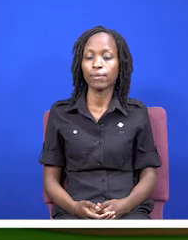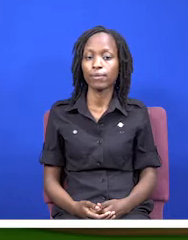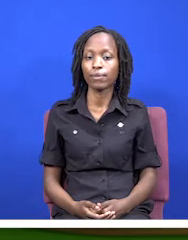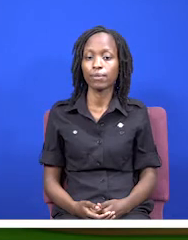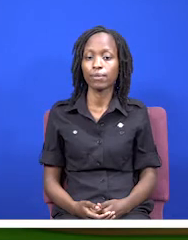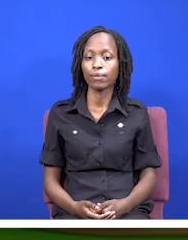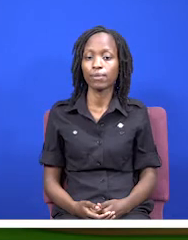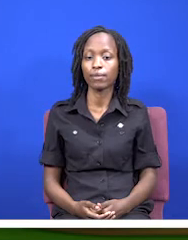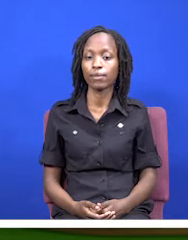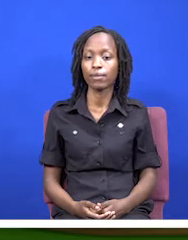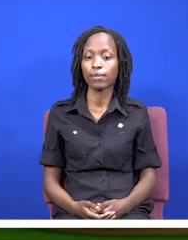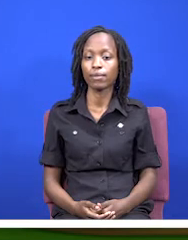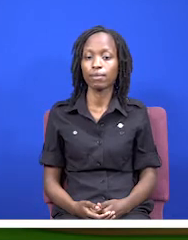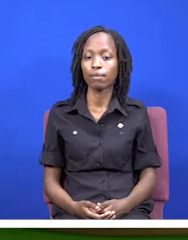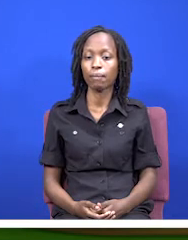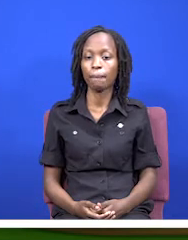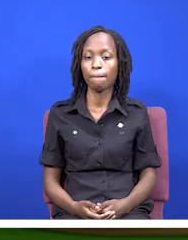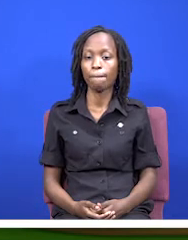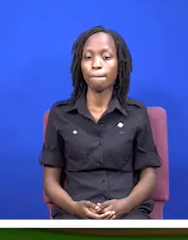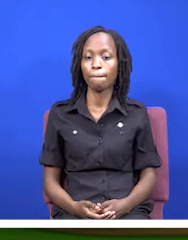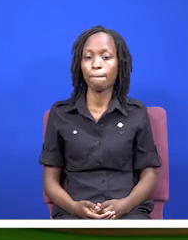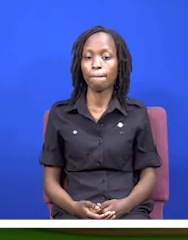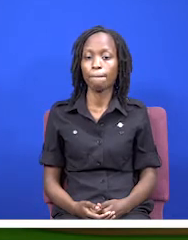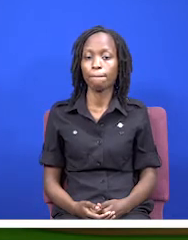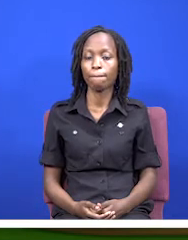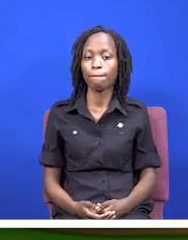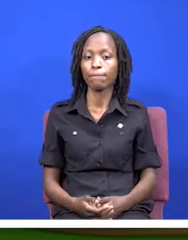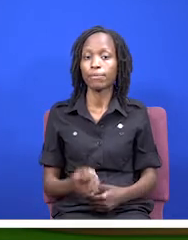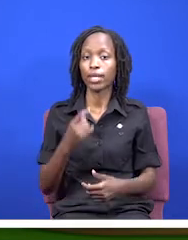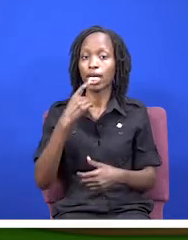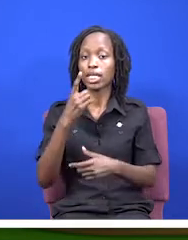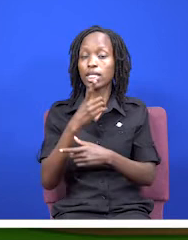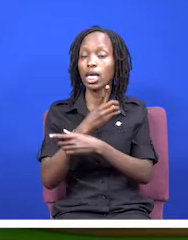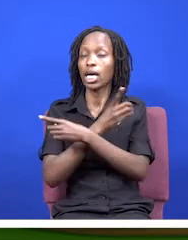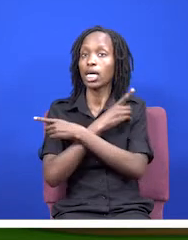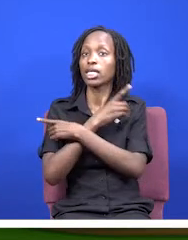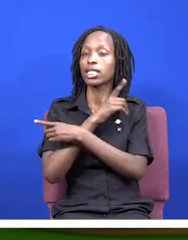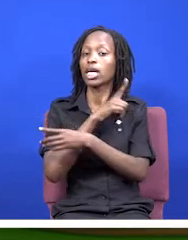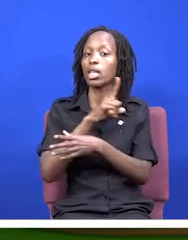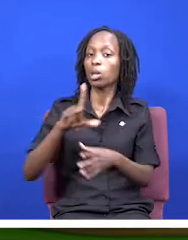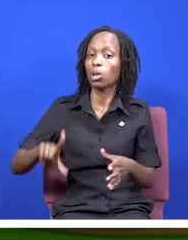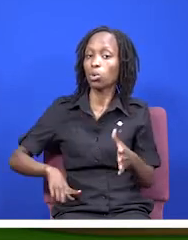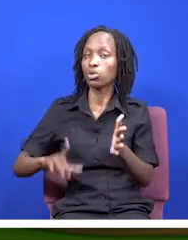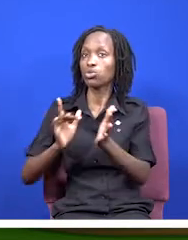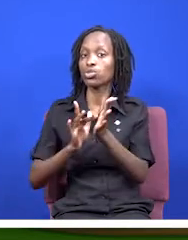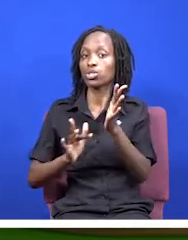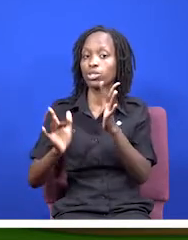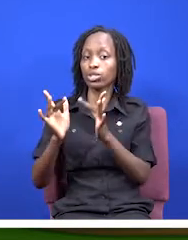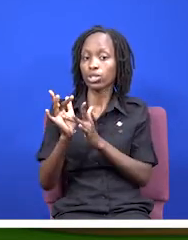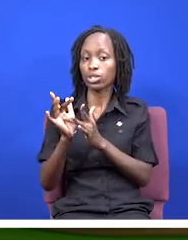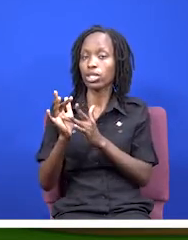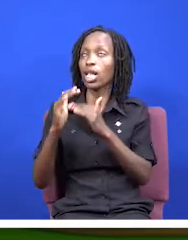prayer. And Shadi and Shali will help you repeat this prayer. Say, Dear Lord Jesus. Dear